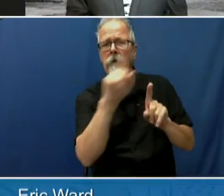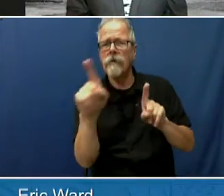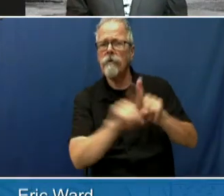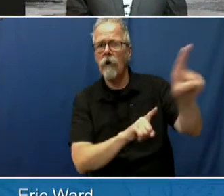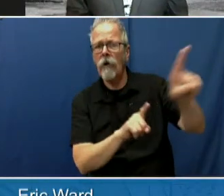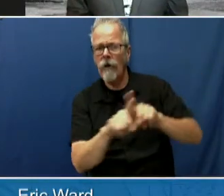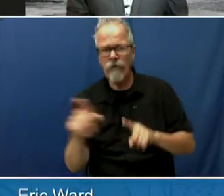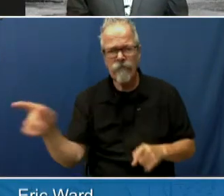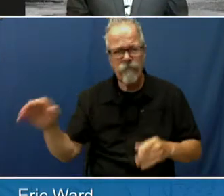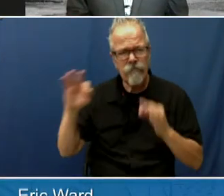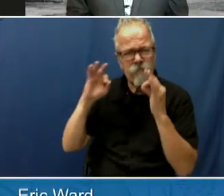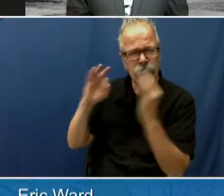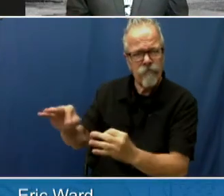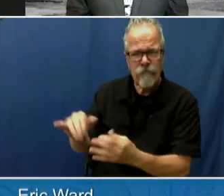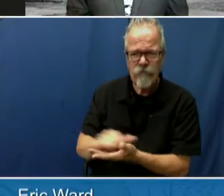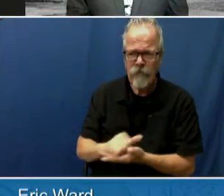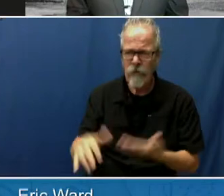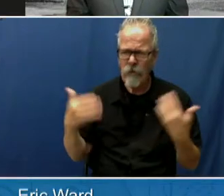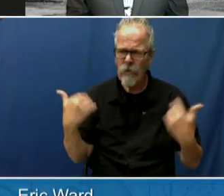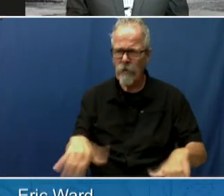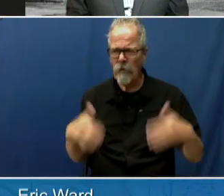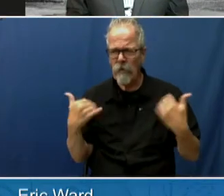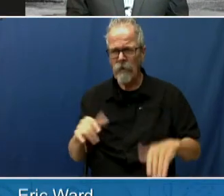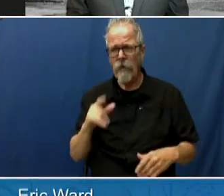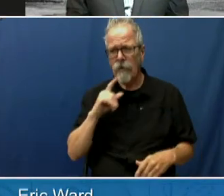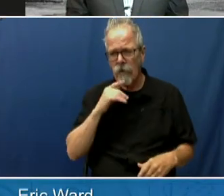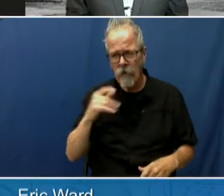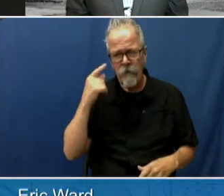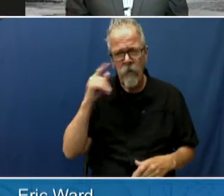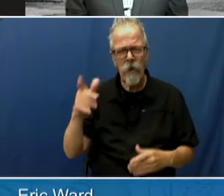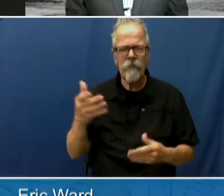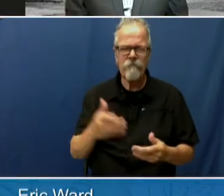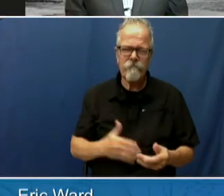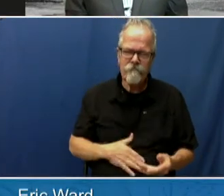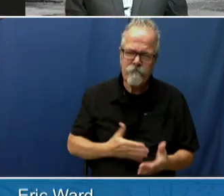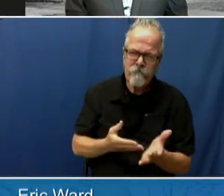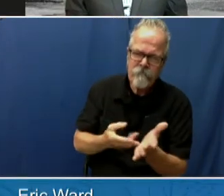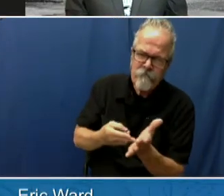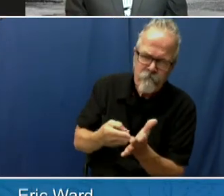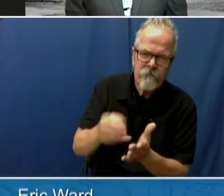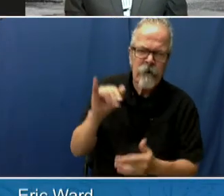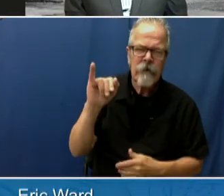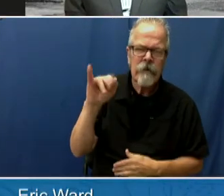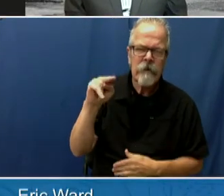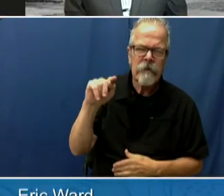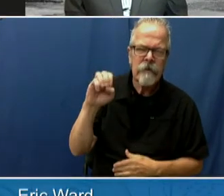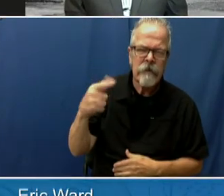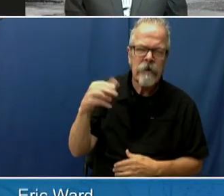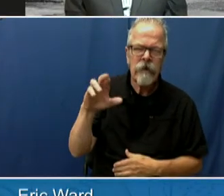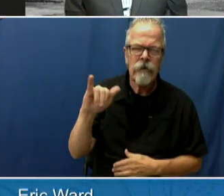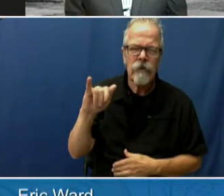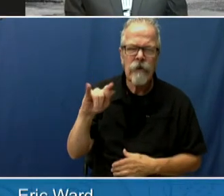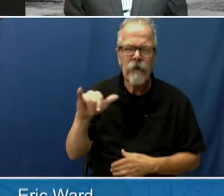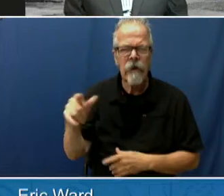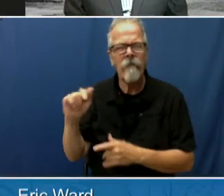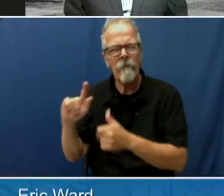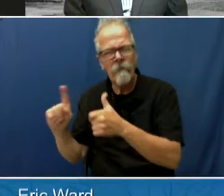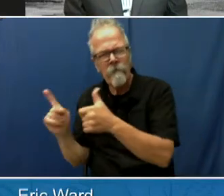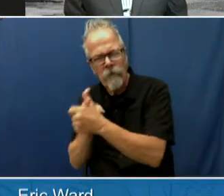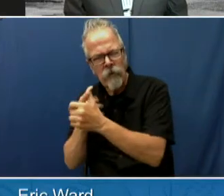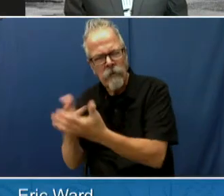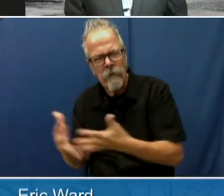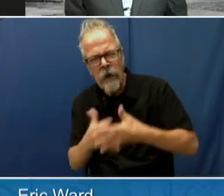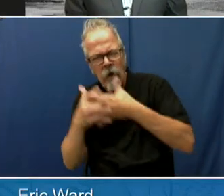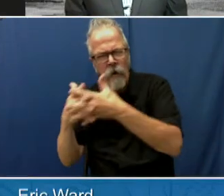First for America, a nonpartisan, nonprofit organization dedicated to holding those accountable